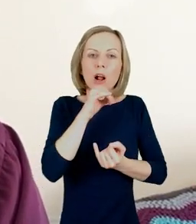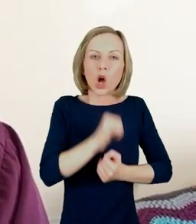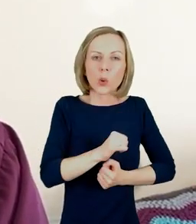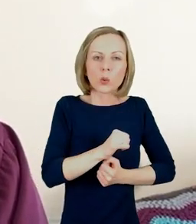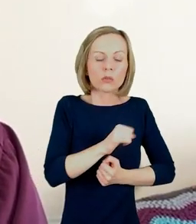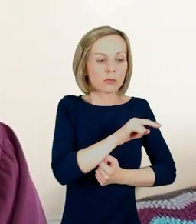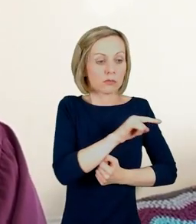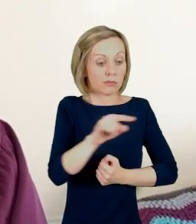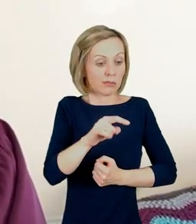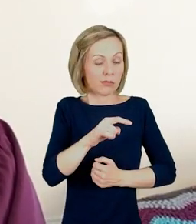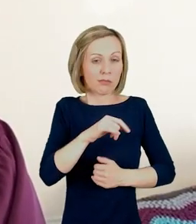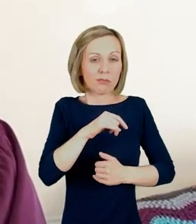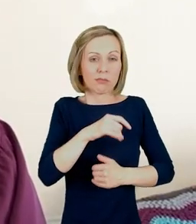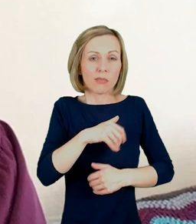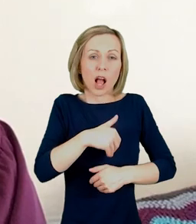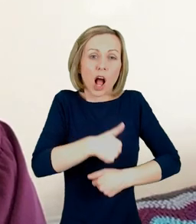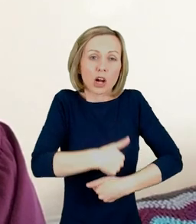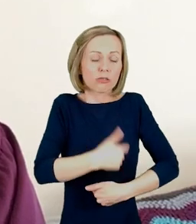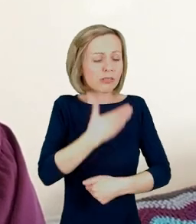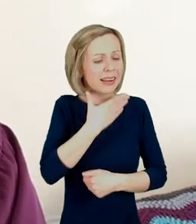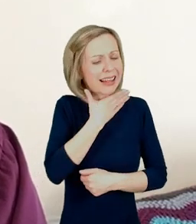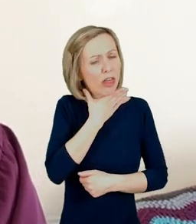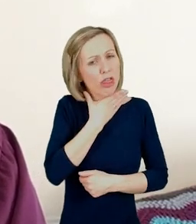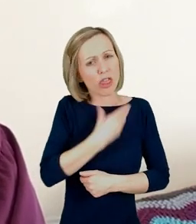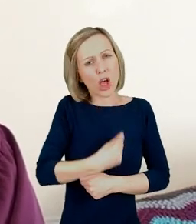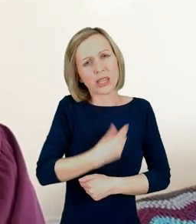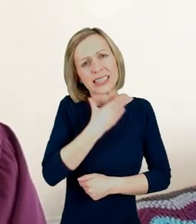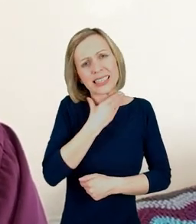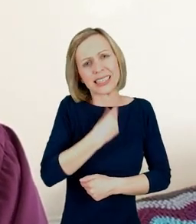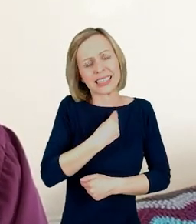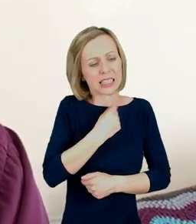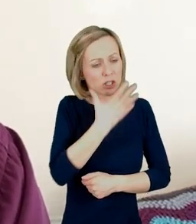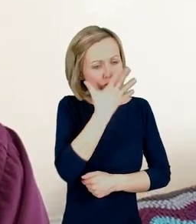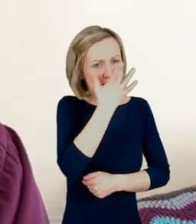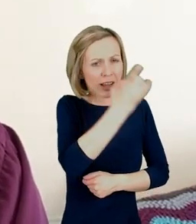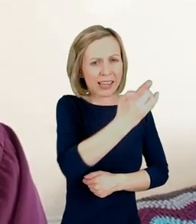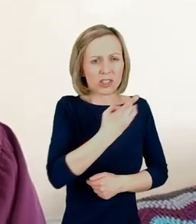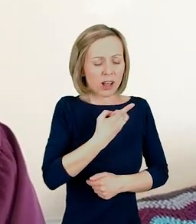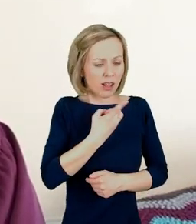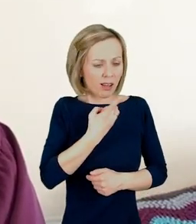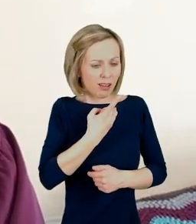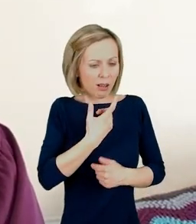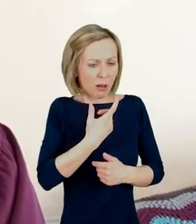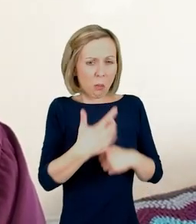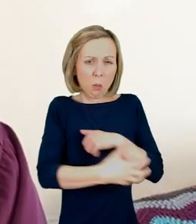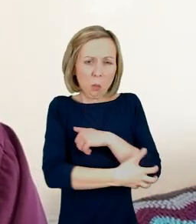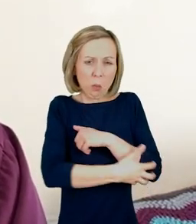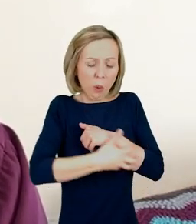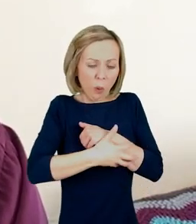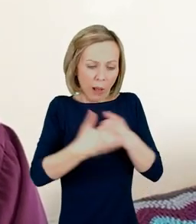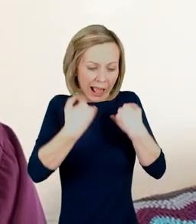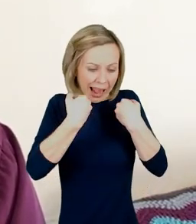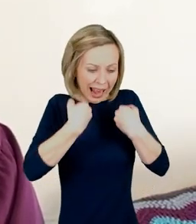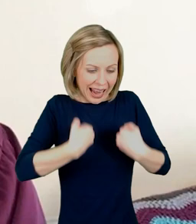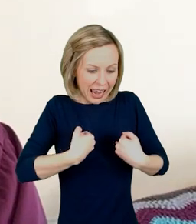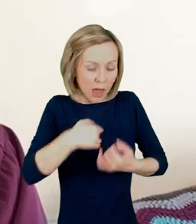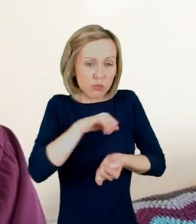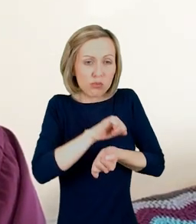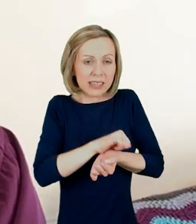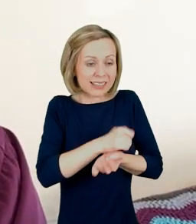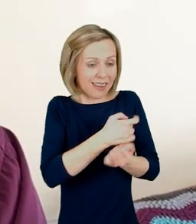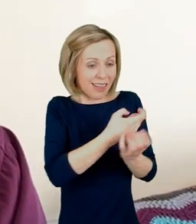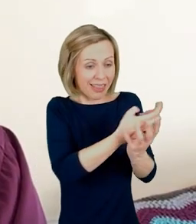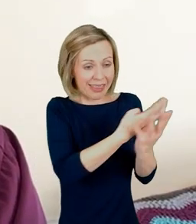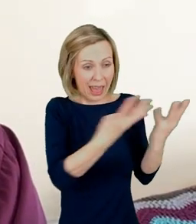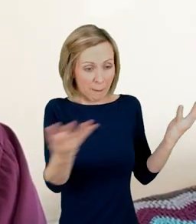and the thirsty, the stranger and the threadbare, the sick and the prisoner, whom we look straight